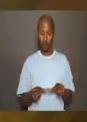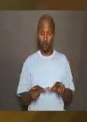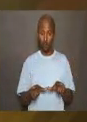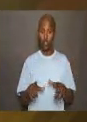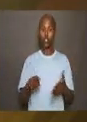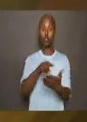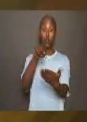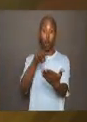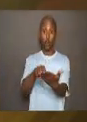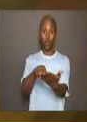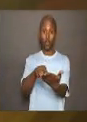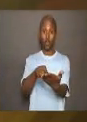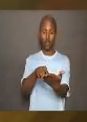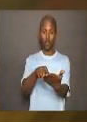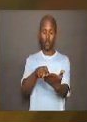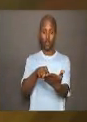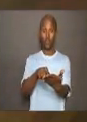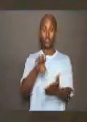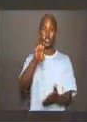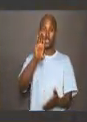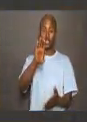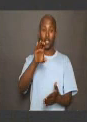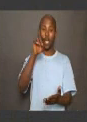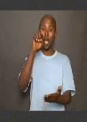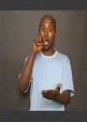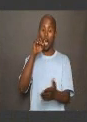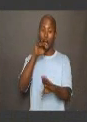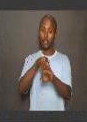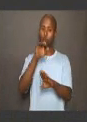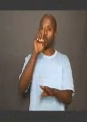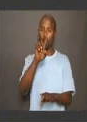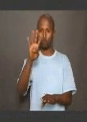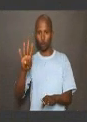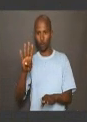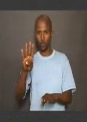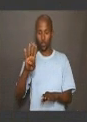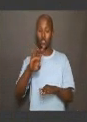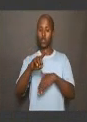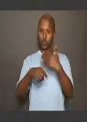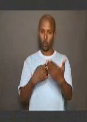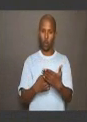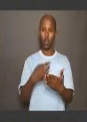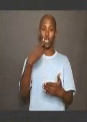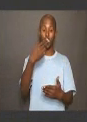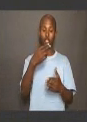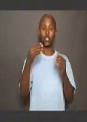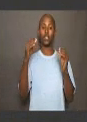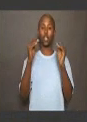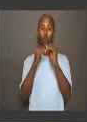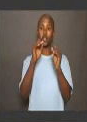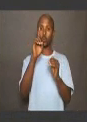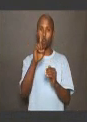the location of the points. C is at 1, 4,